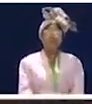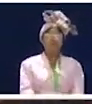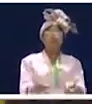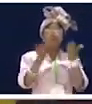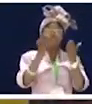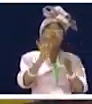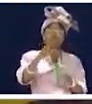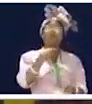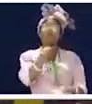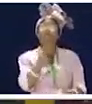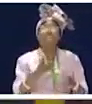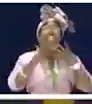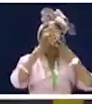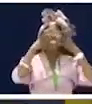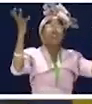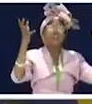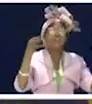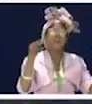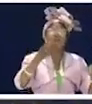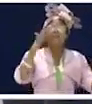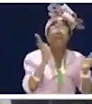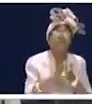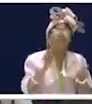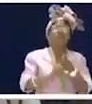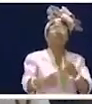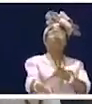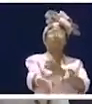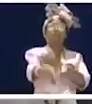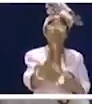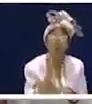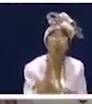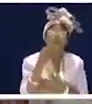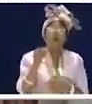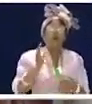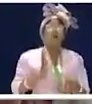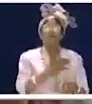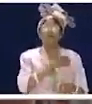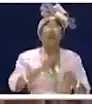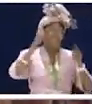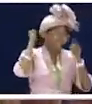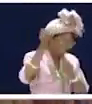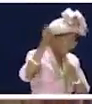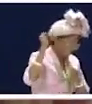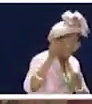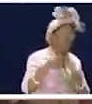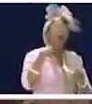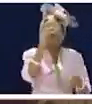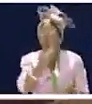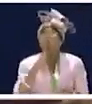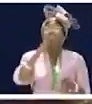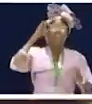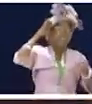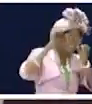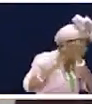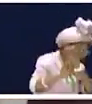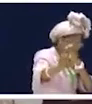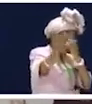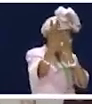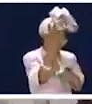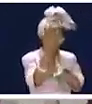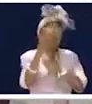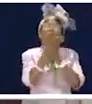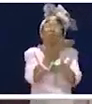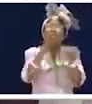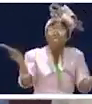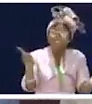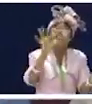voice and give a shout of praise to the God of our testimonies, whose everlasting arms will deliver